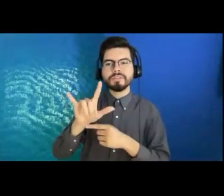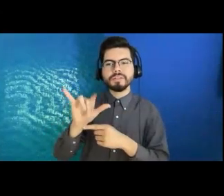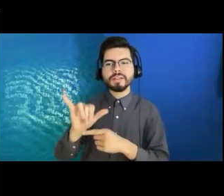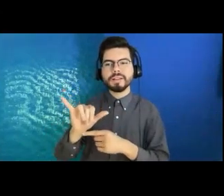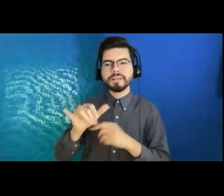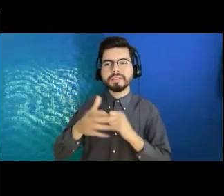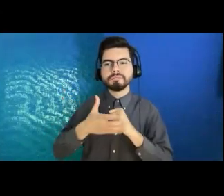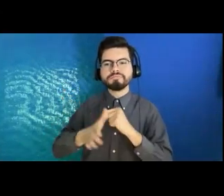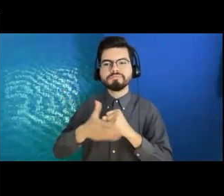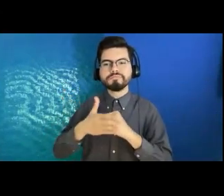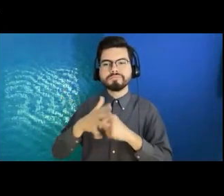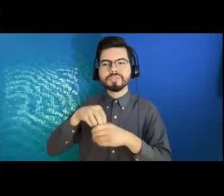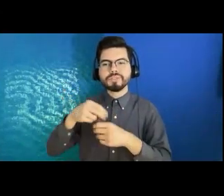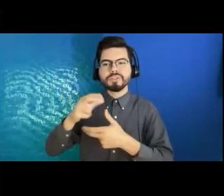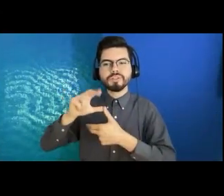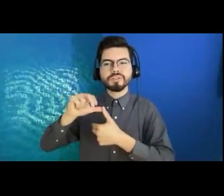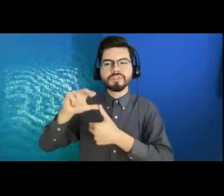Is that right?